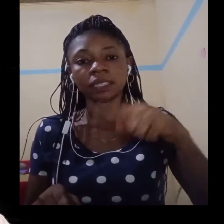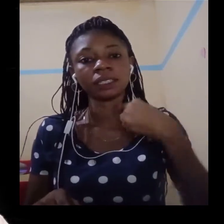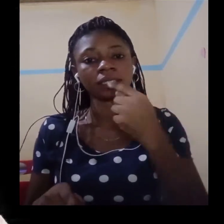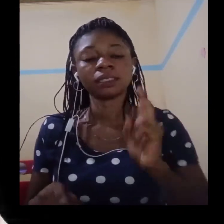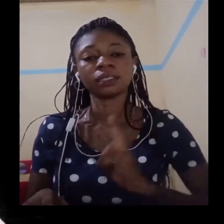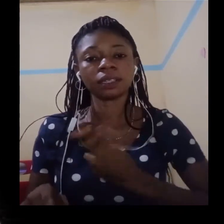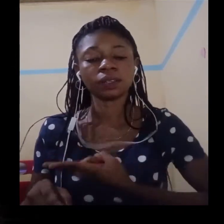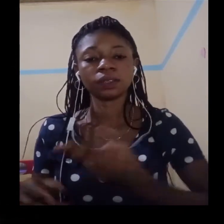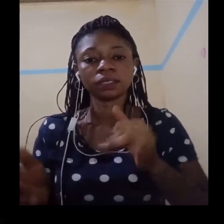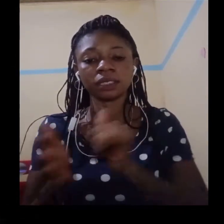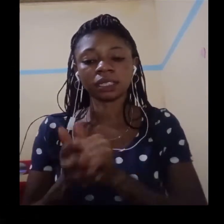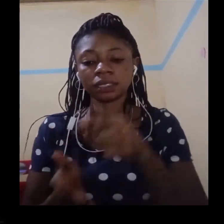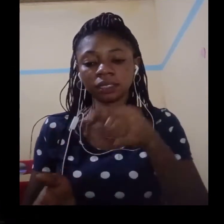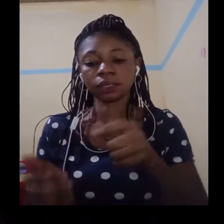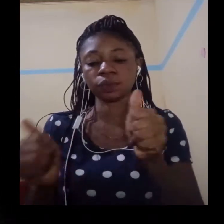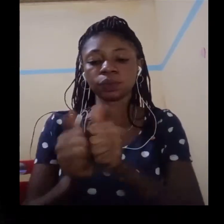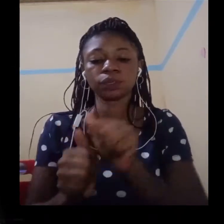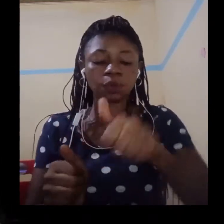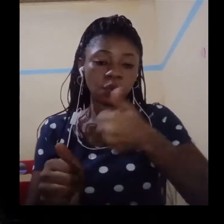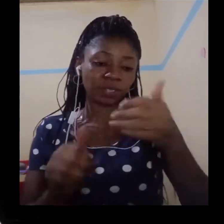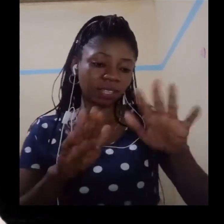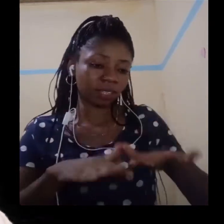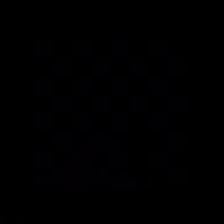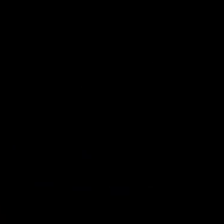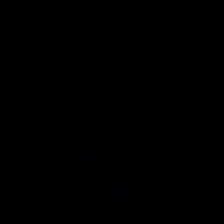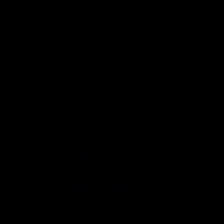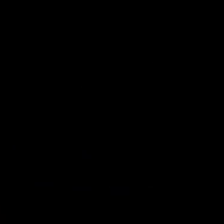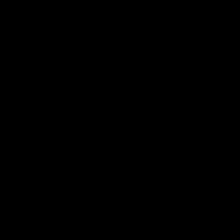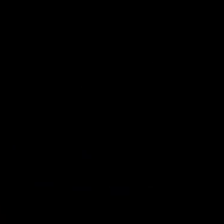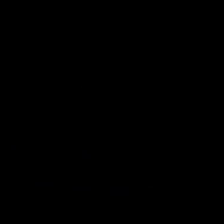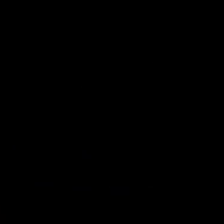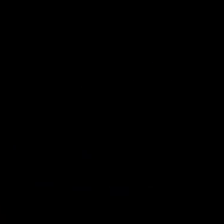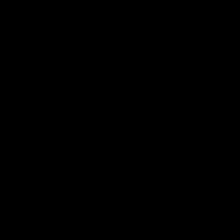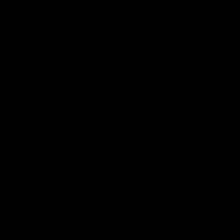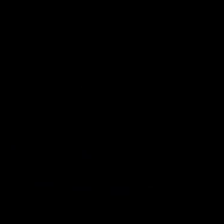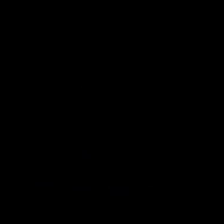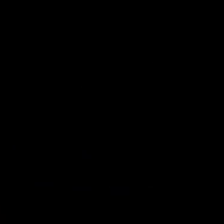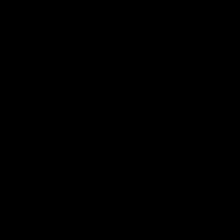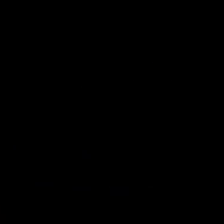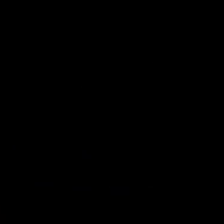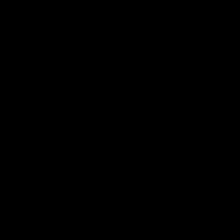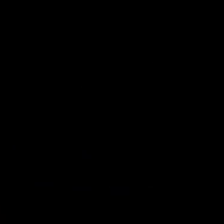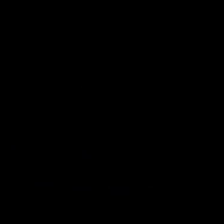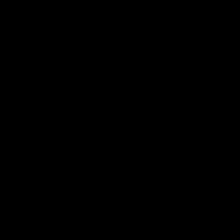sequence that she showed us in her narrative.